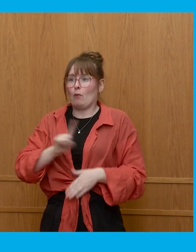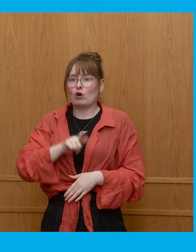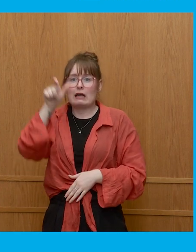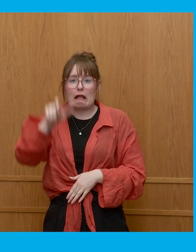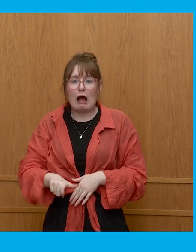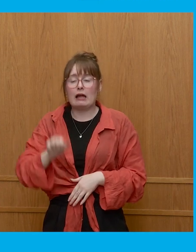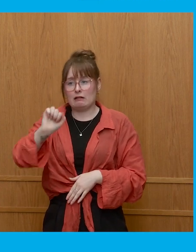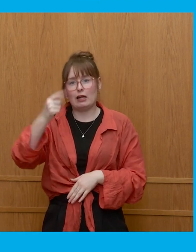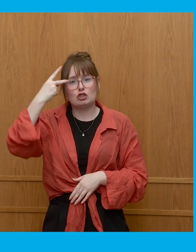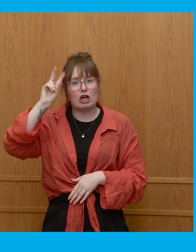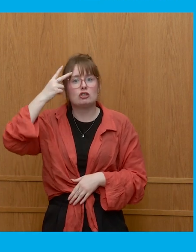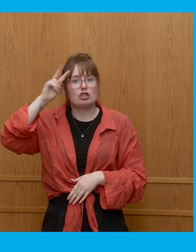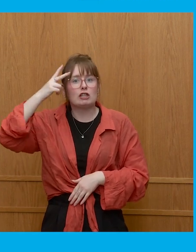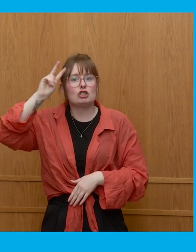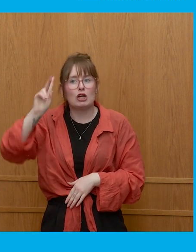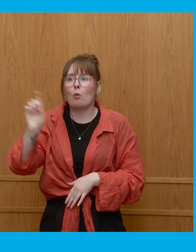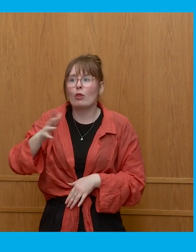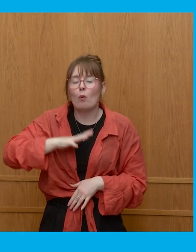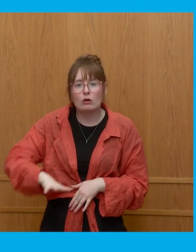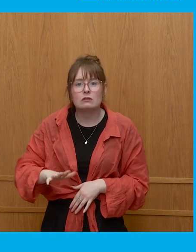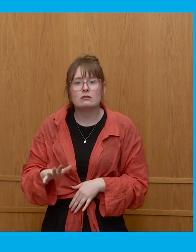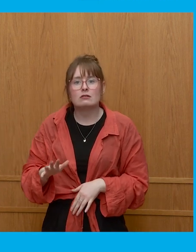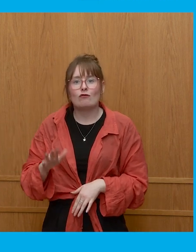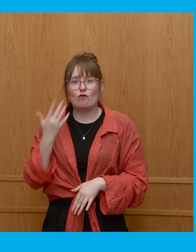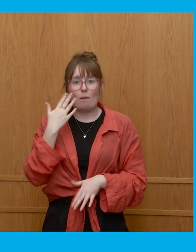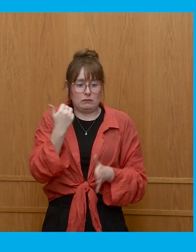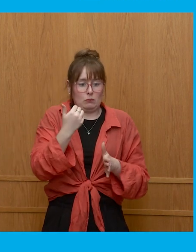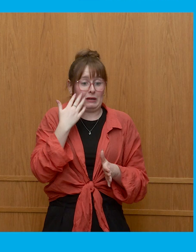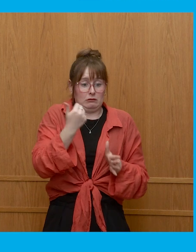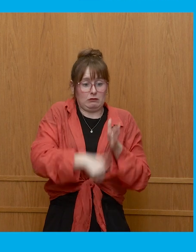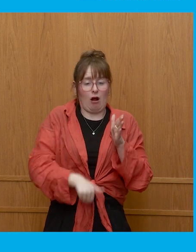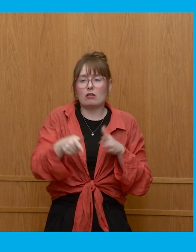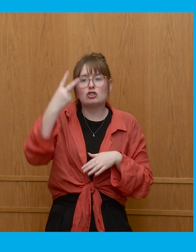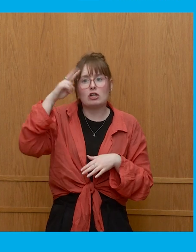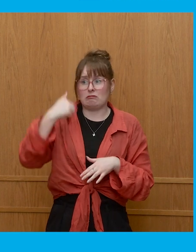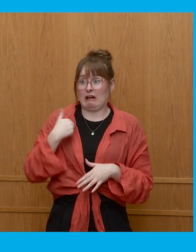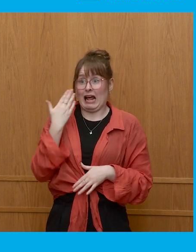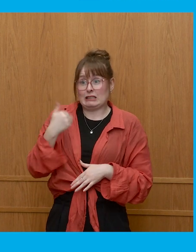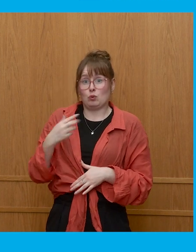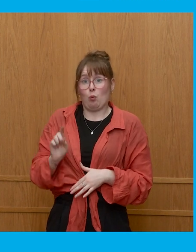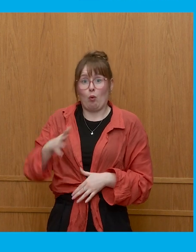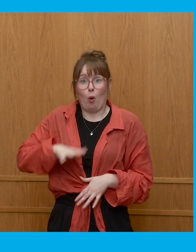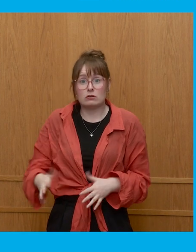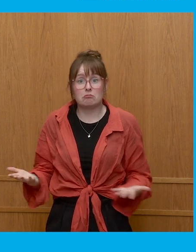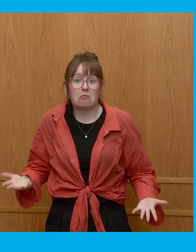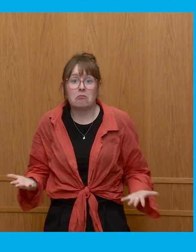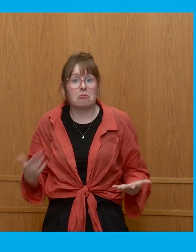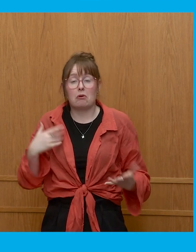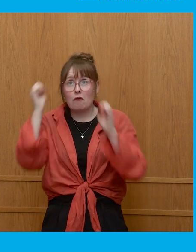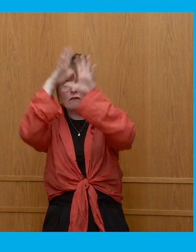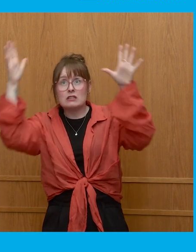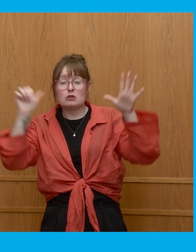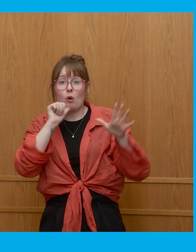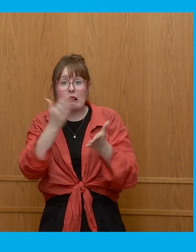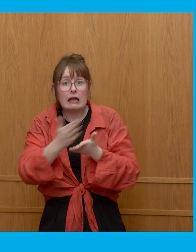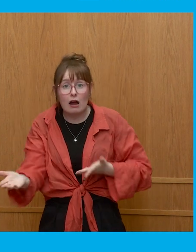changing his or her mind repeatedly through the beginning and those early days. We didn't necessarily know what we wanted, you know? Exactly. So it was complex.